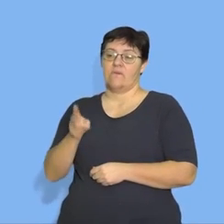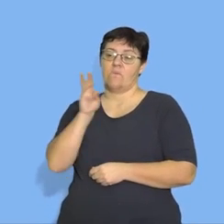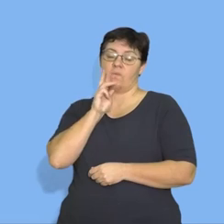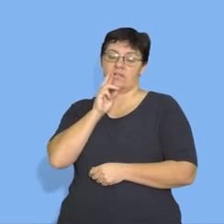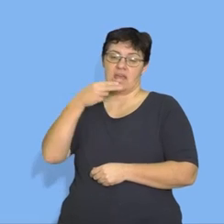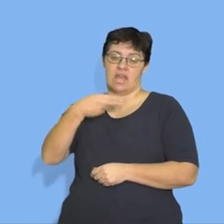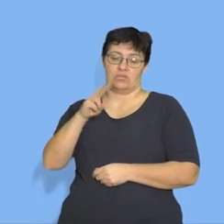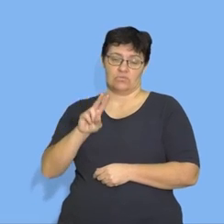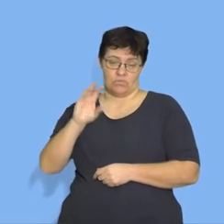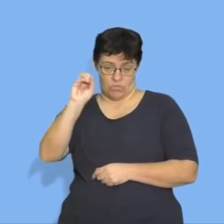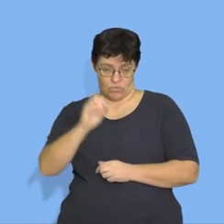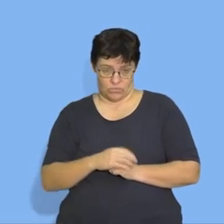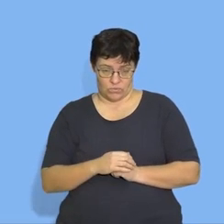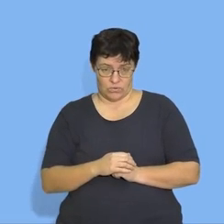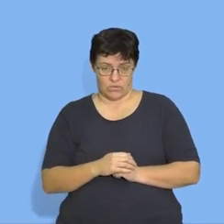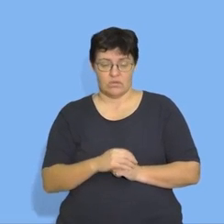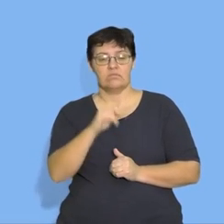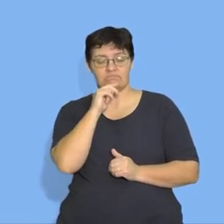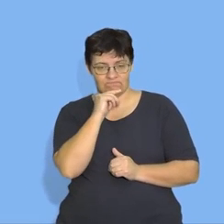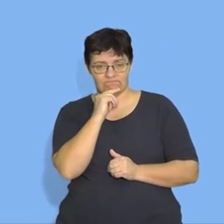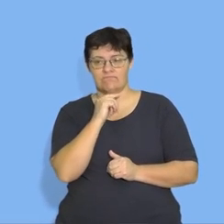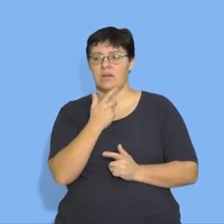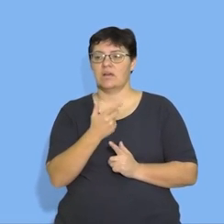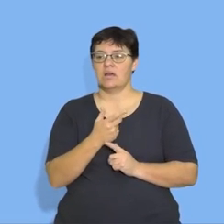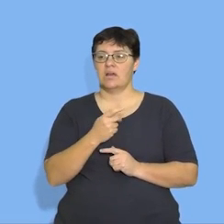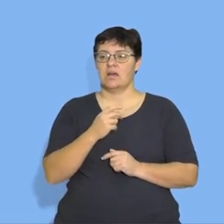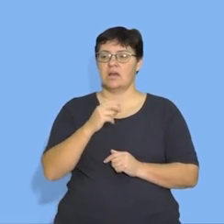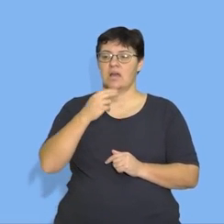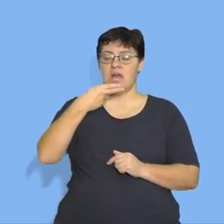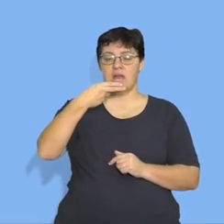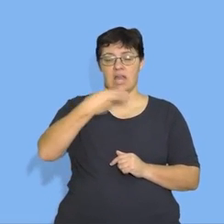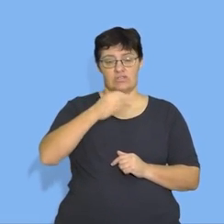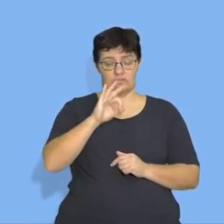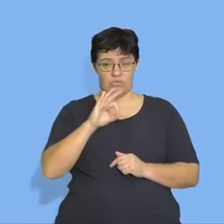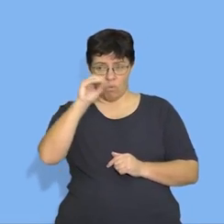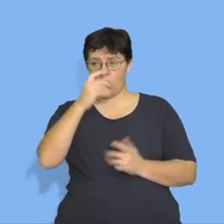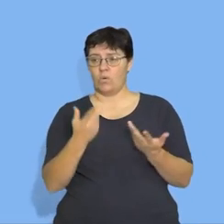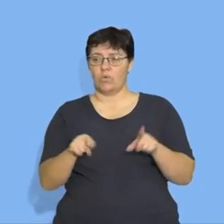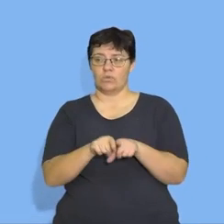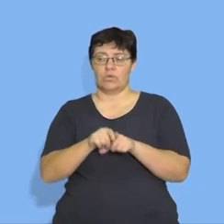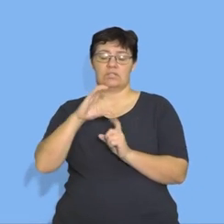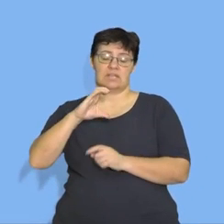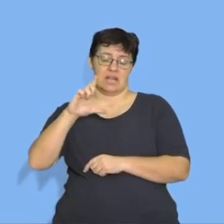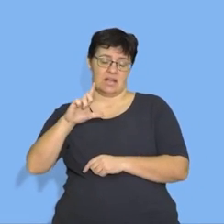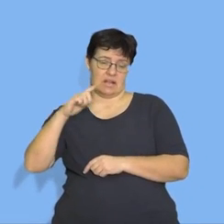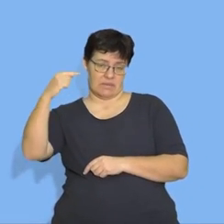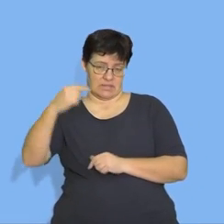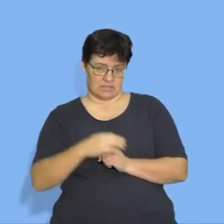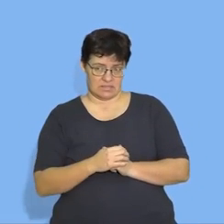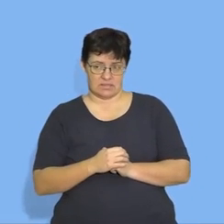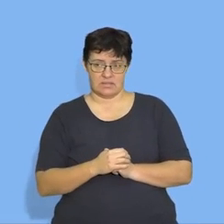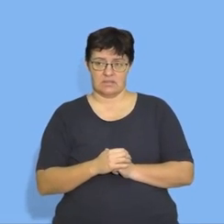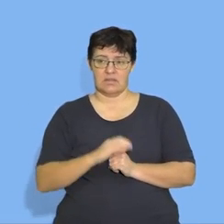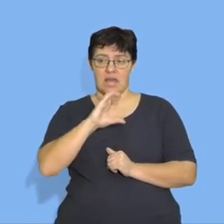hydronium ion and the Cl minus. So this is the forward reaction, okay? Now, HCl is our acid,